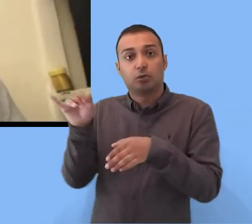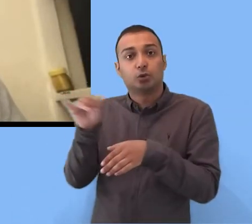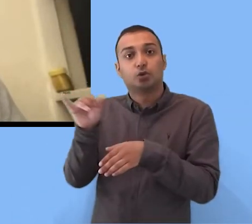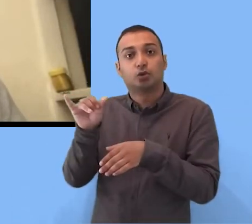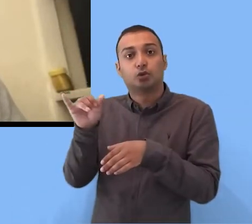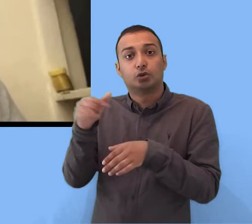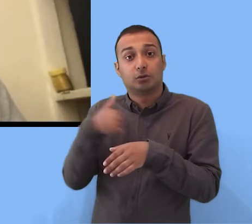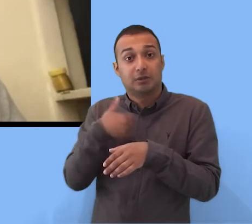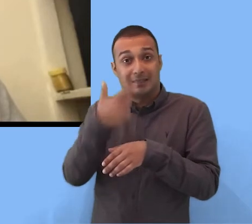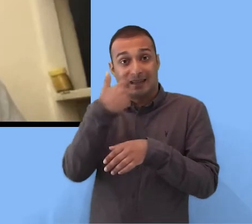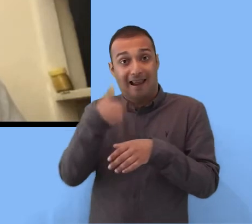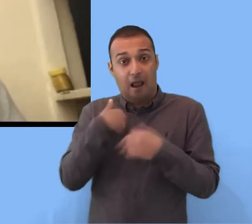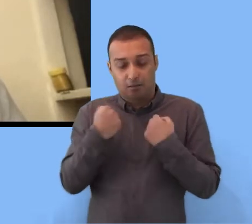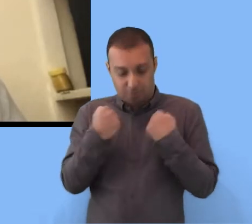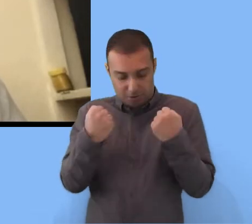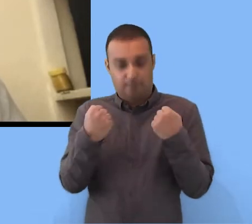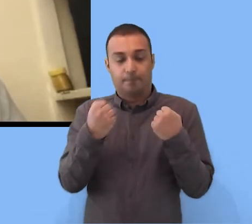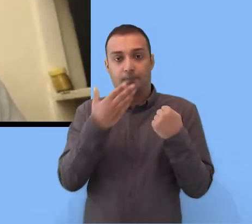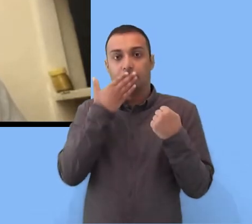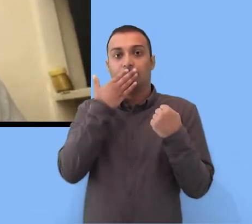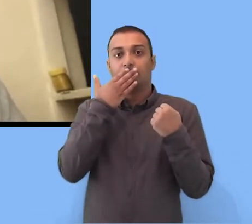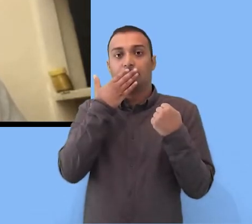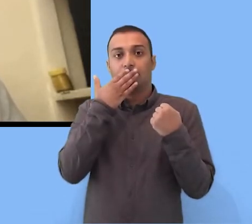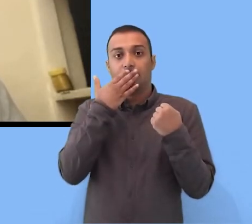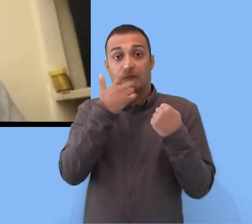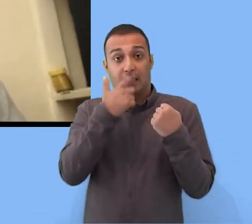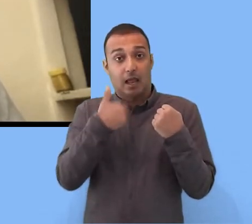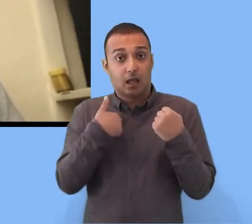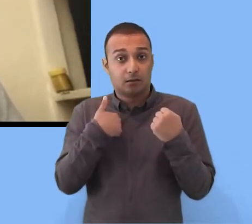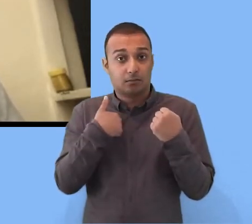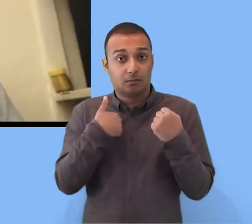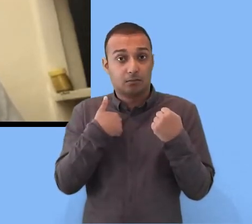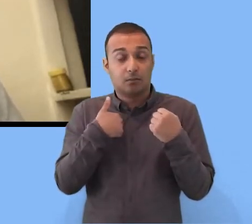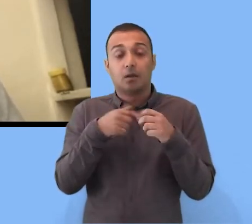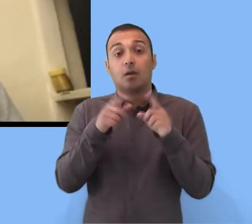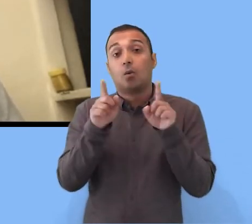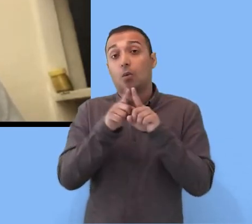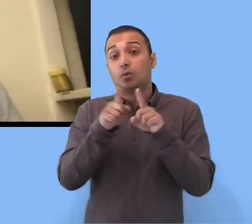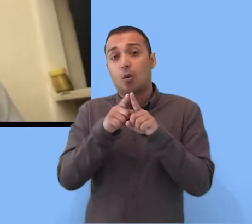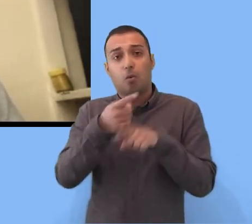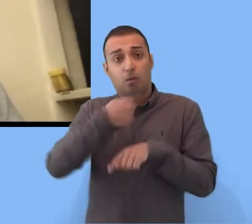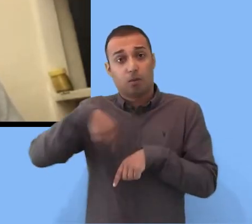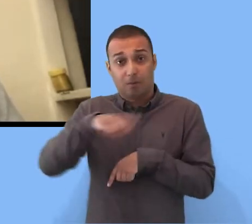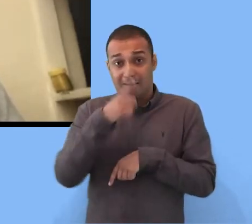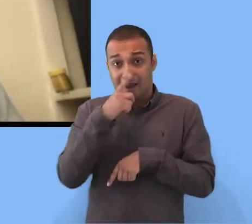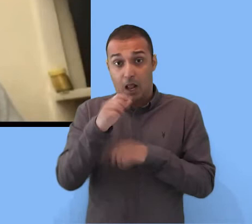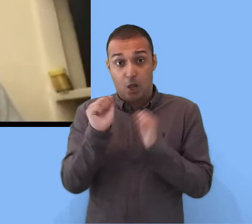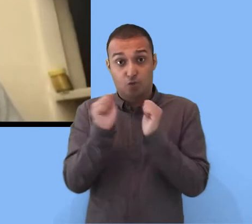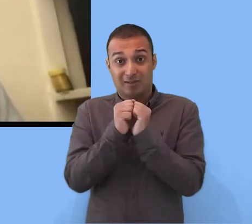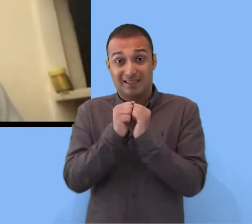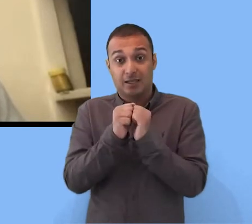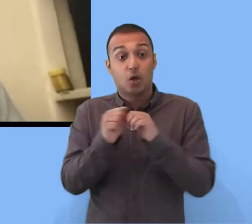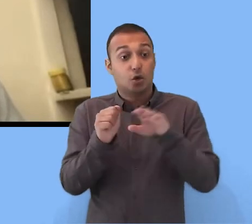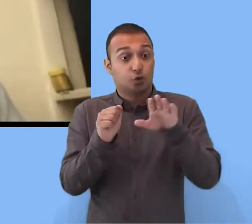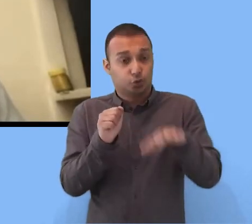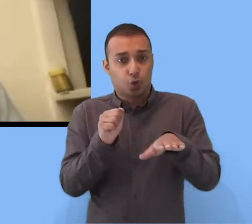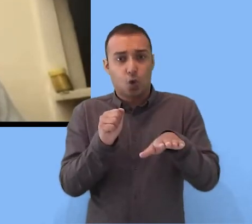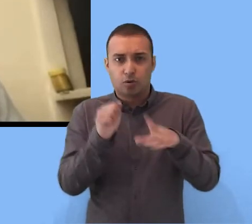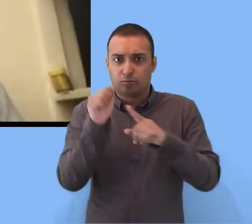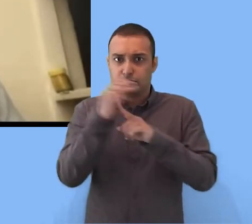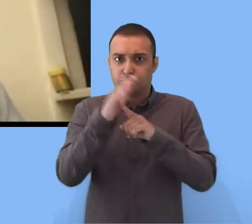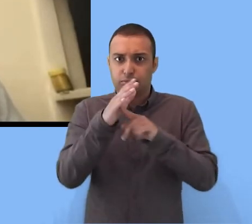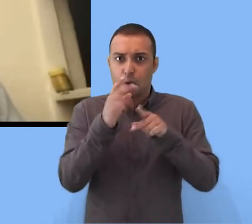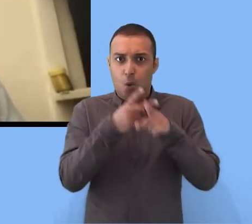last bit of this is, can we agree that our parents are as important as the children in our care? And can we agree